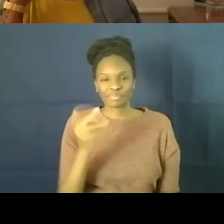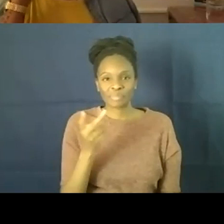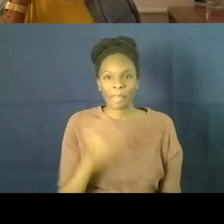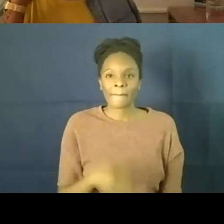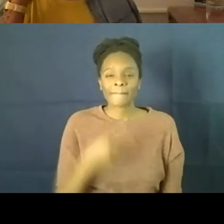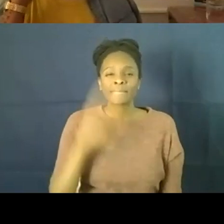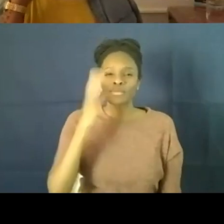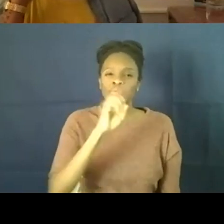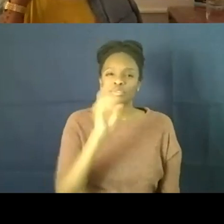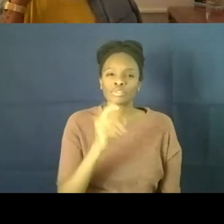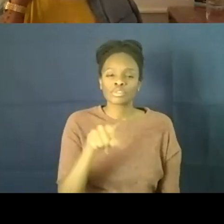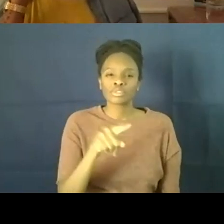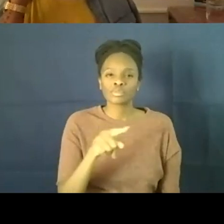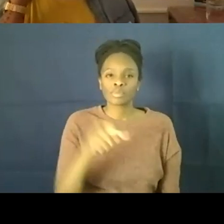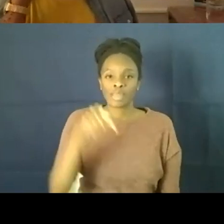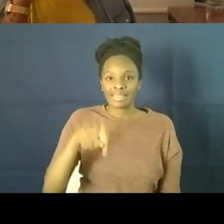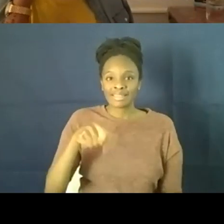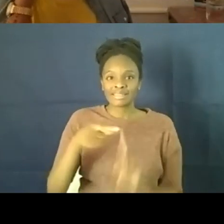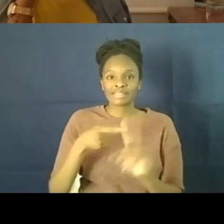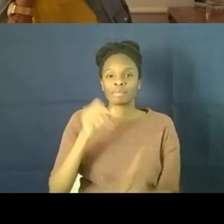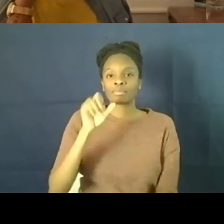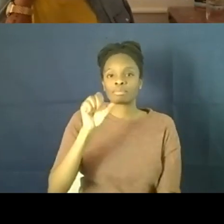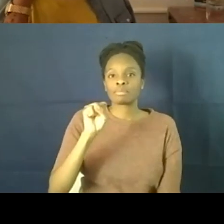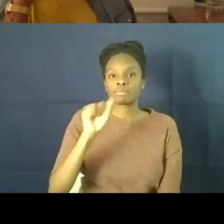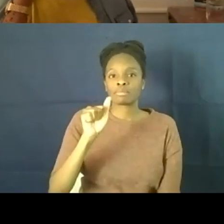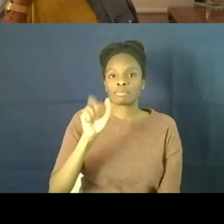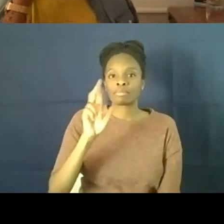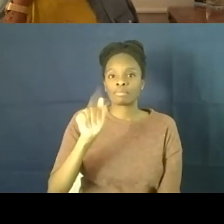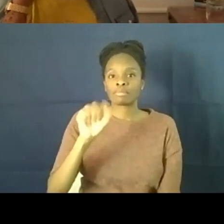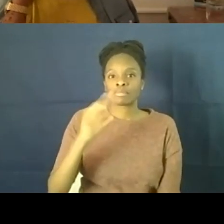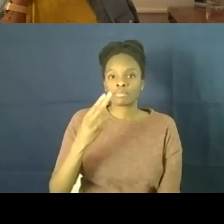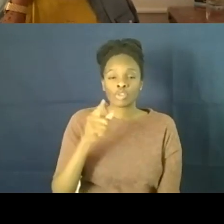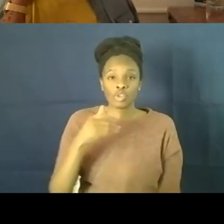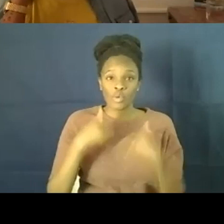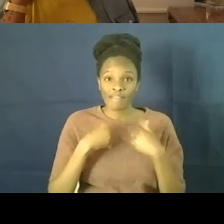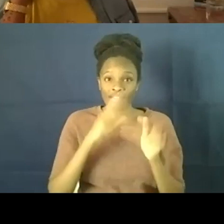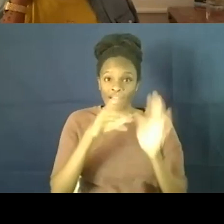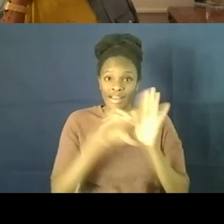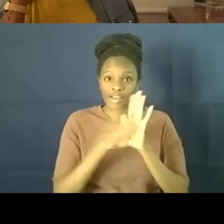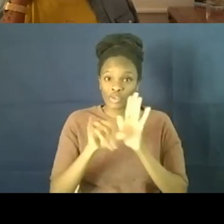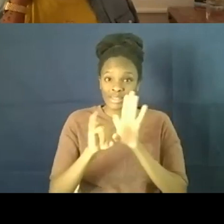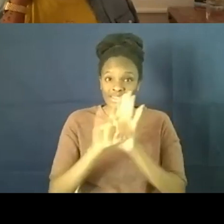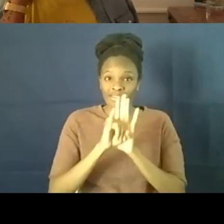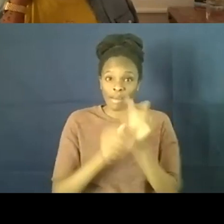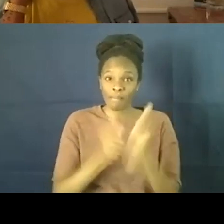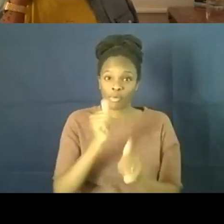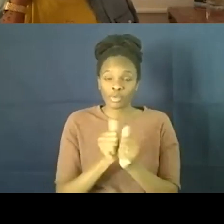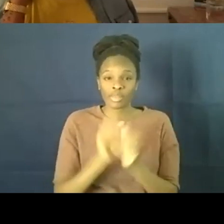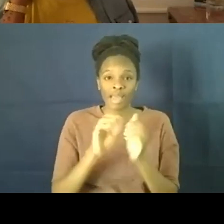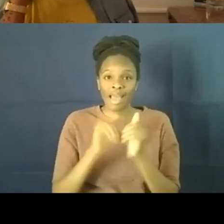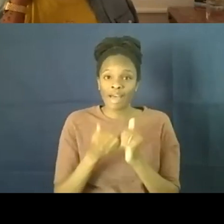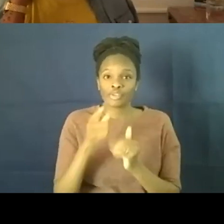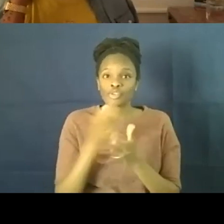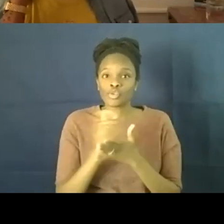guys. This one's coming from Sarah Rinnert. Do you have a character that you identify most with? And how do you go about writing characters